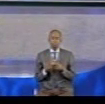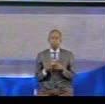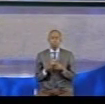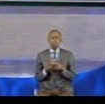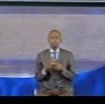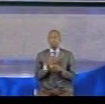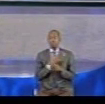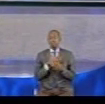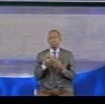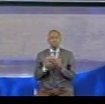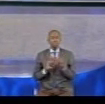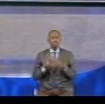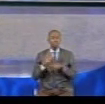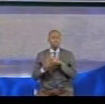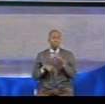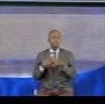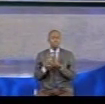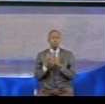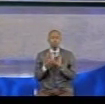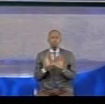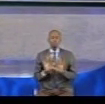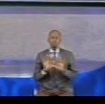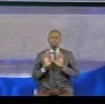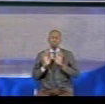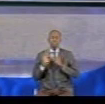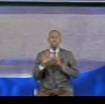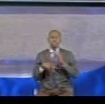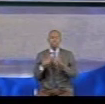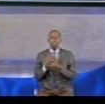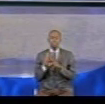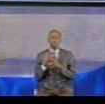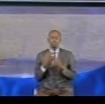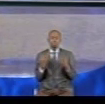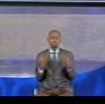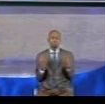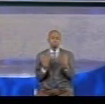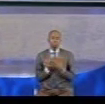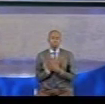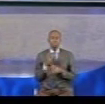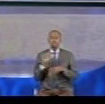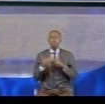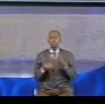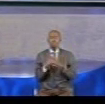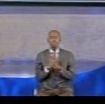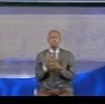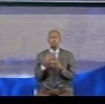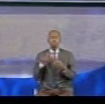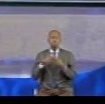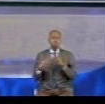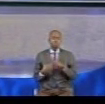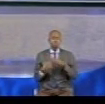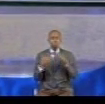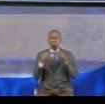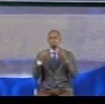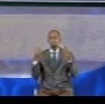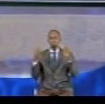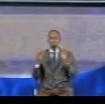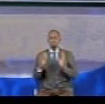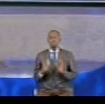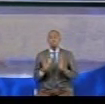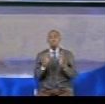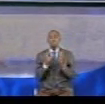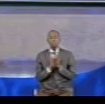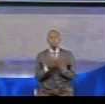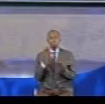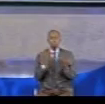any kind of fear, any kind of intimidation, any kind of problem, opposition that may be